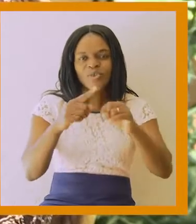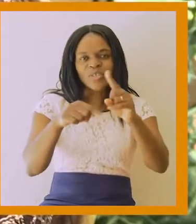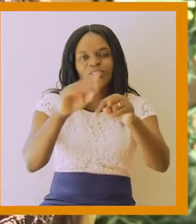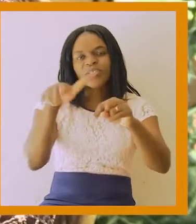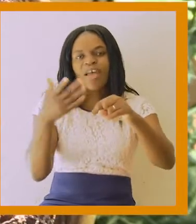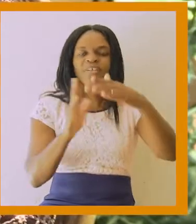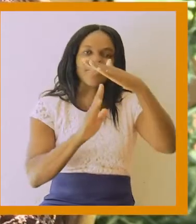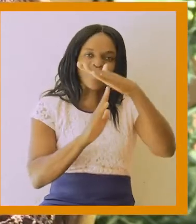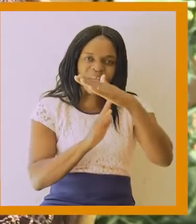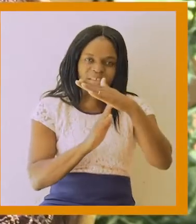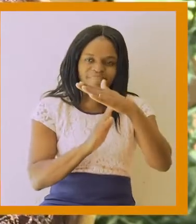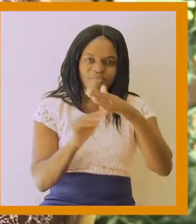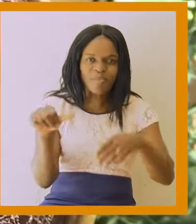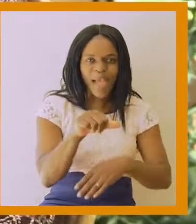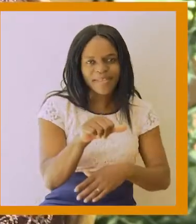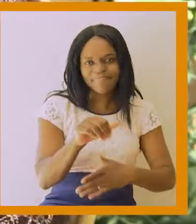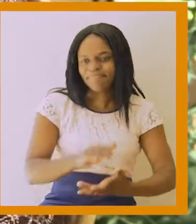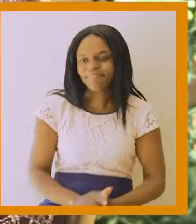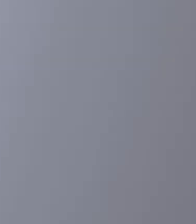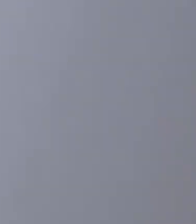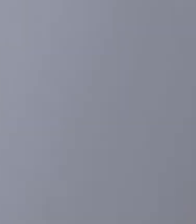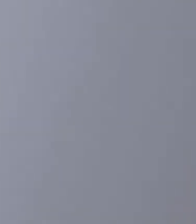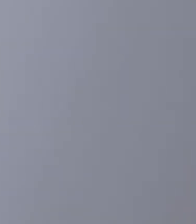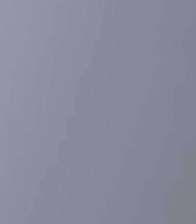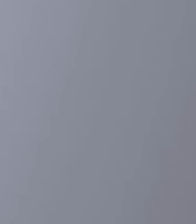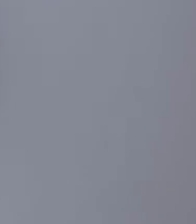discussion continues after this short break. Stay tuned.